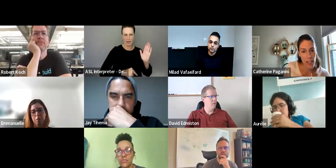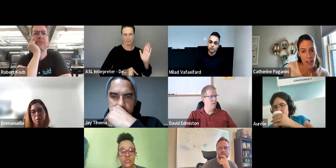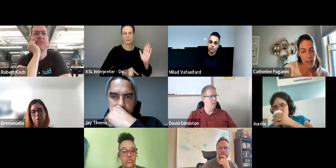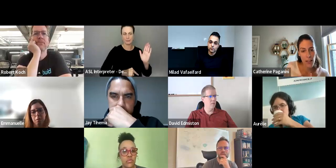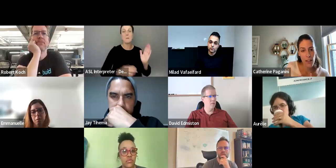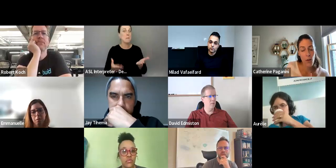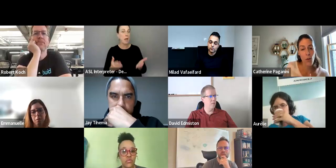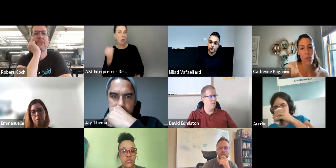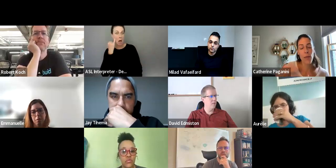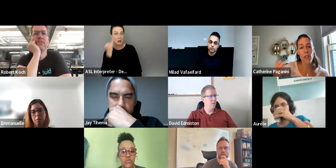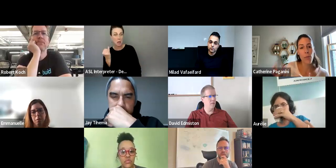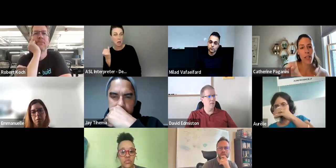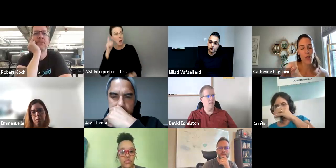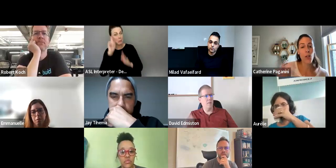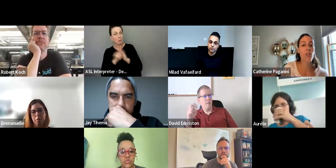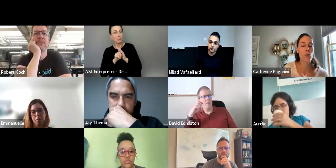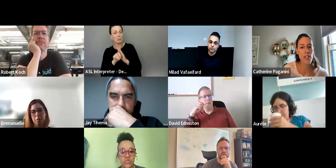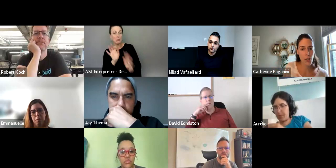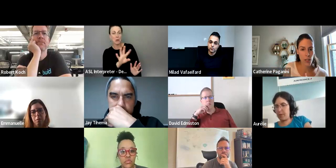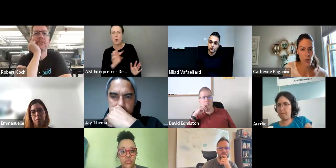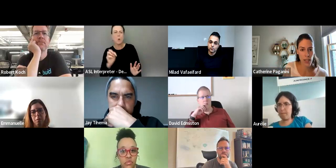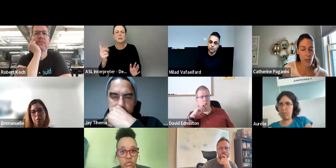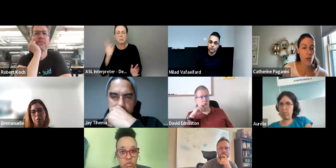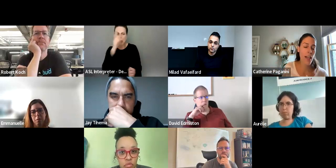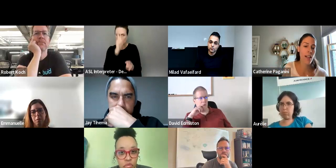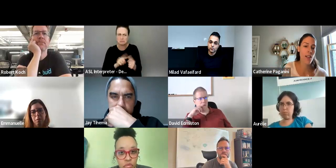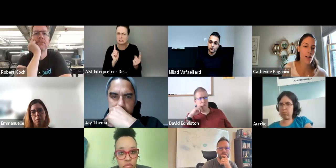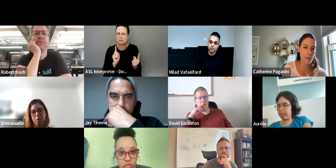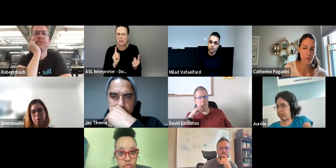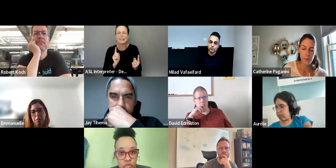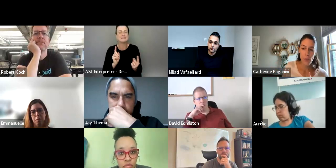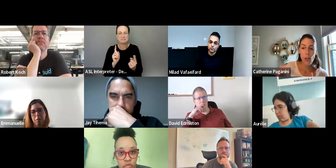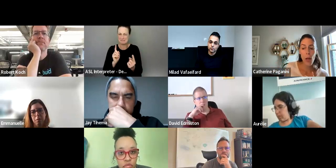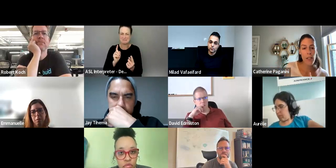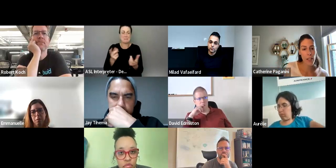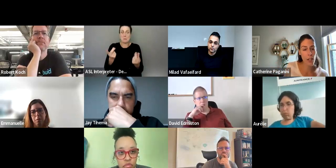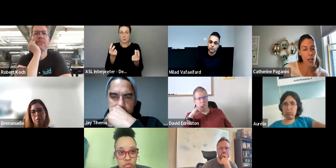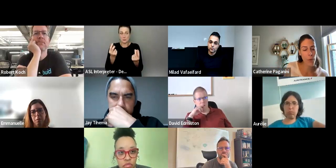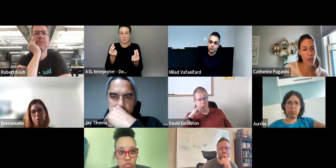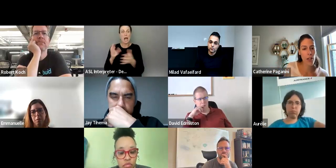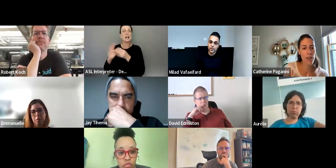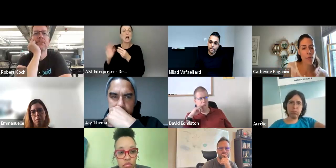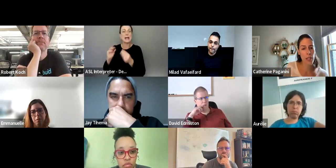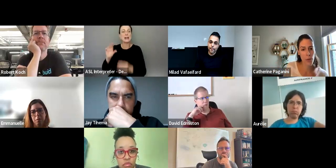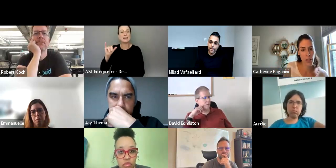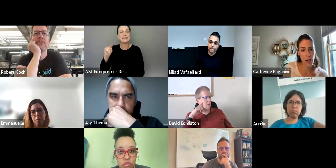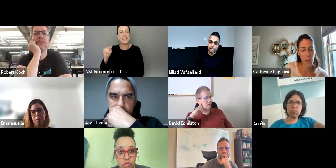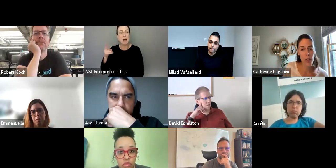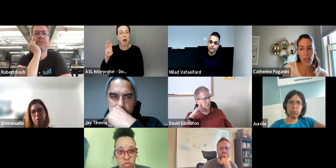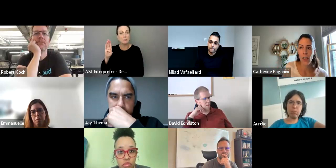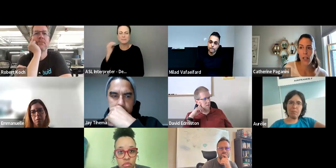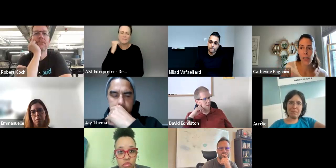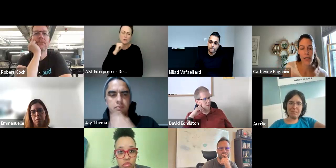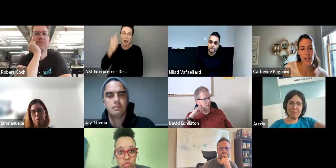have an idea, or maybe something you disagree with that. You can either comment on GitHub if you're not familiar with